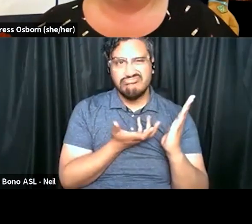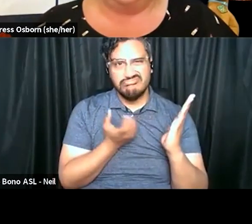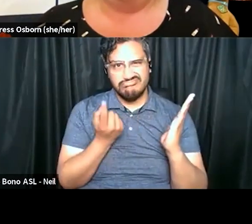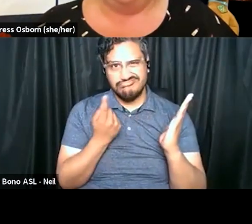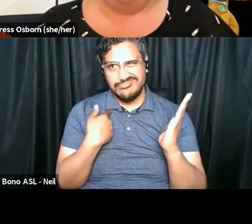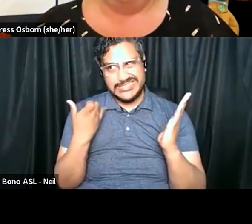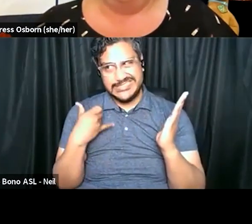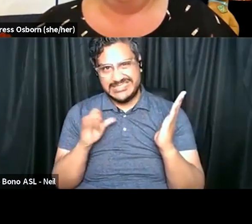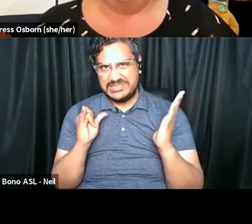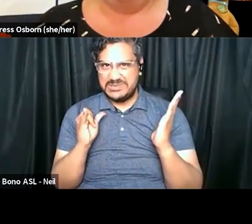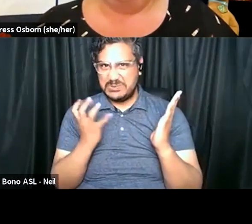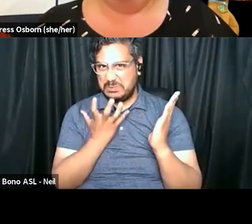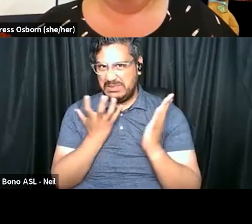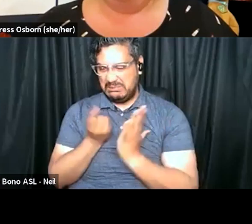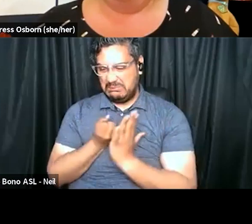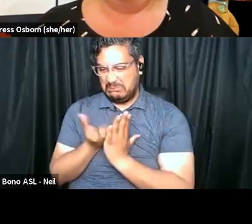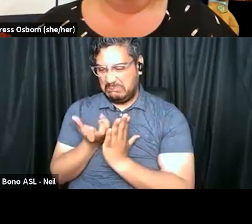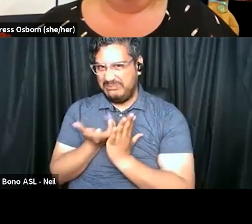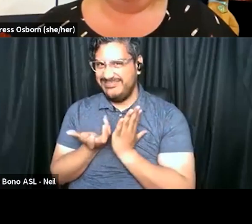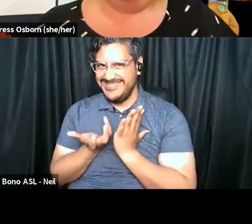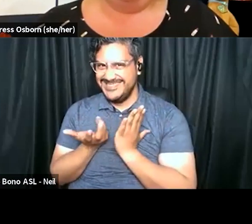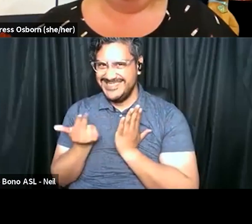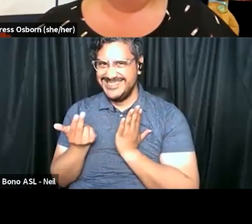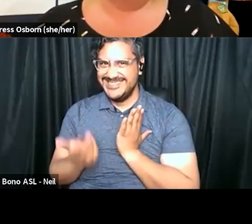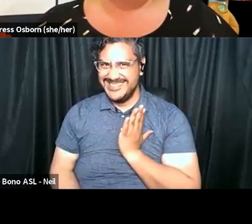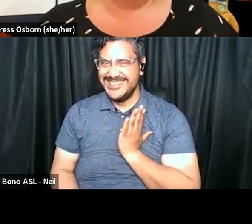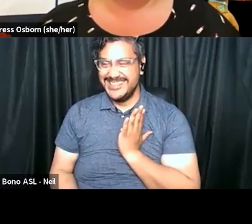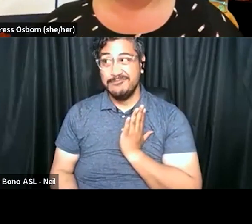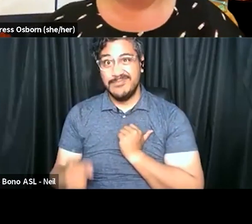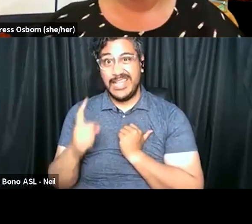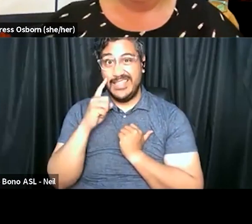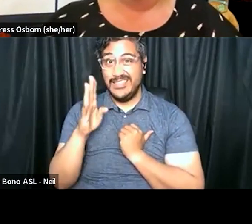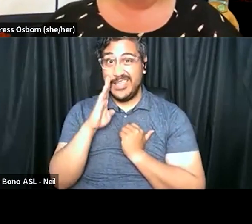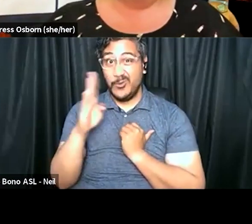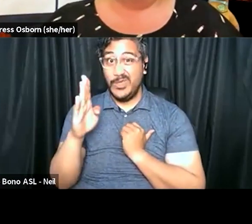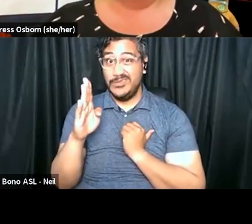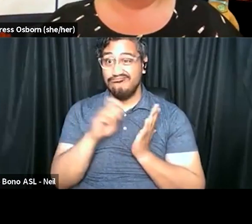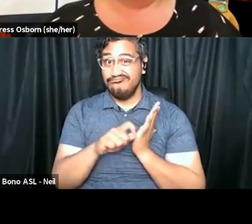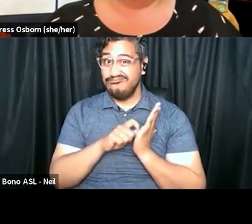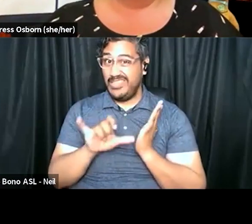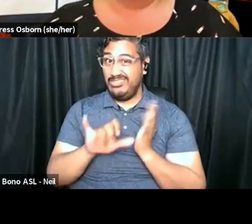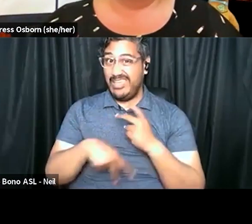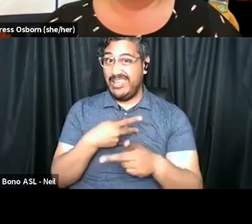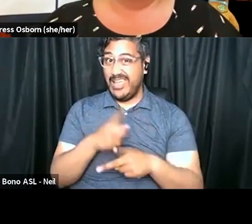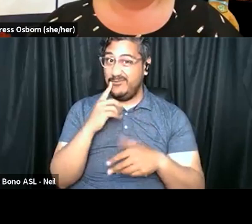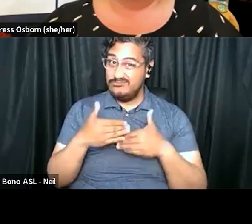over-the-top poetry. And I will probably be doing that for the rest of my life.